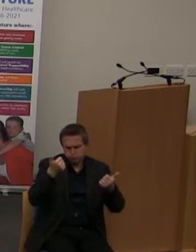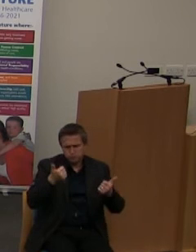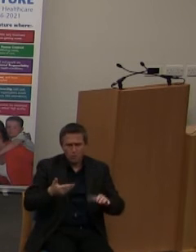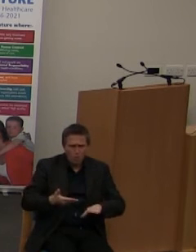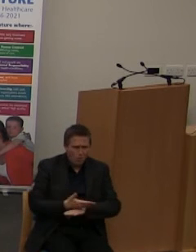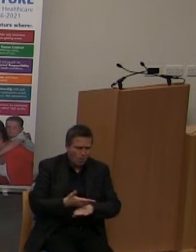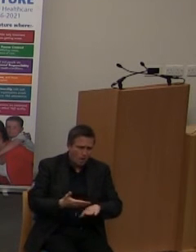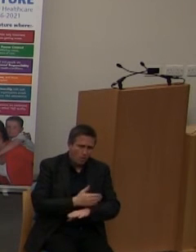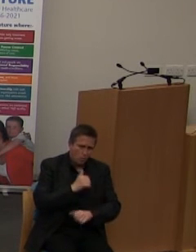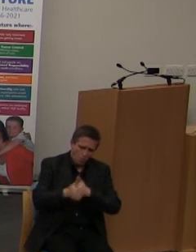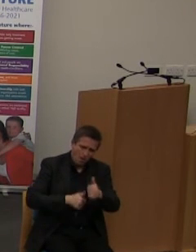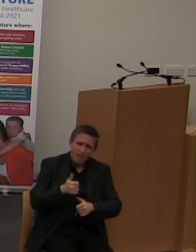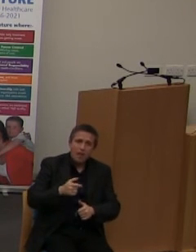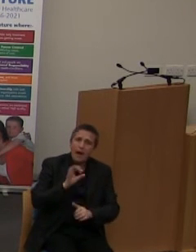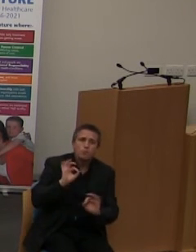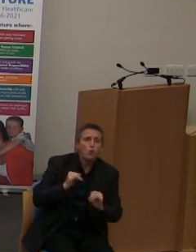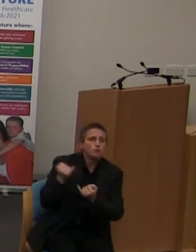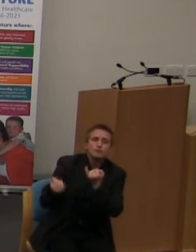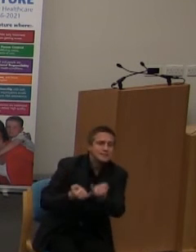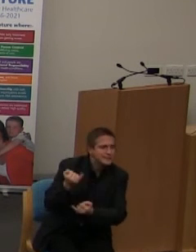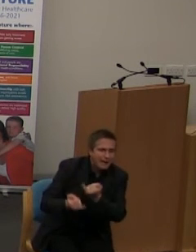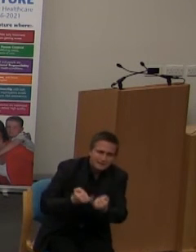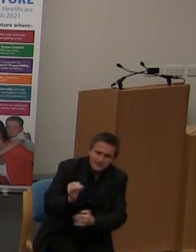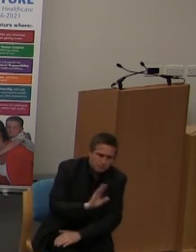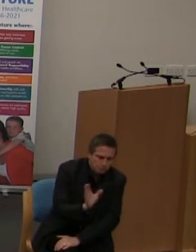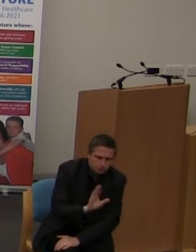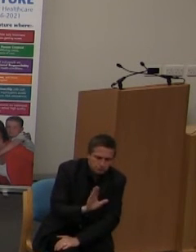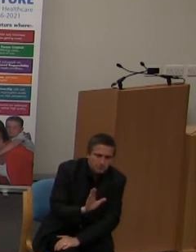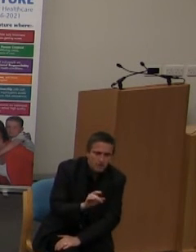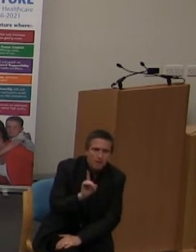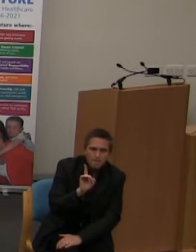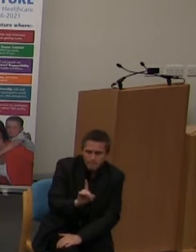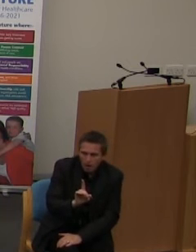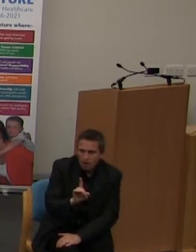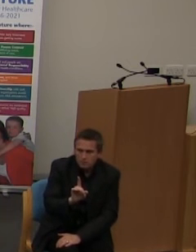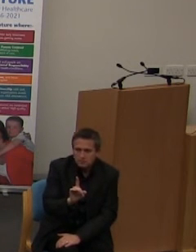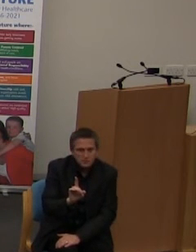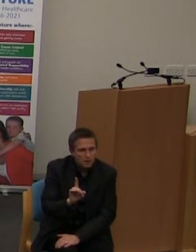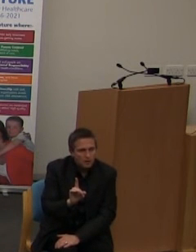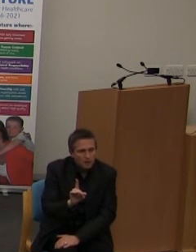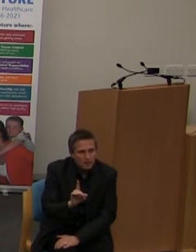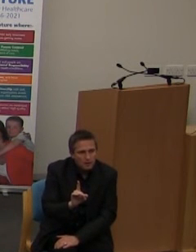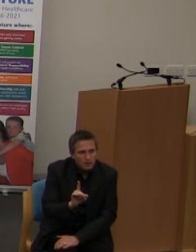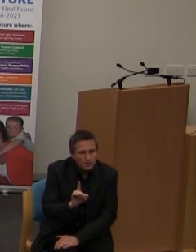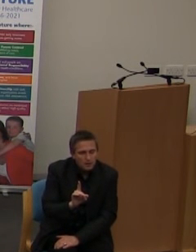excellent. That was not a criticism. But you did touch on something